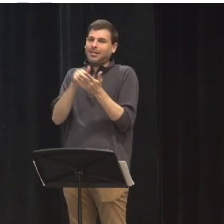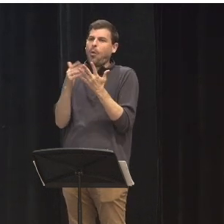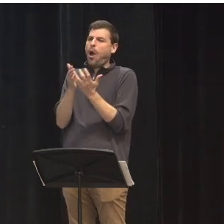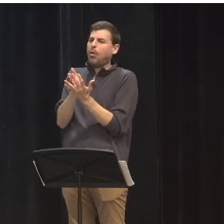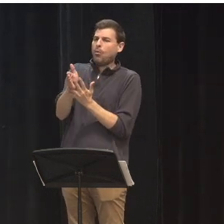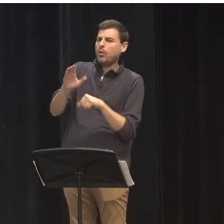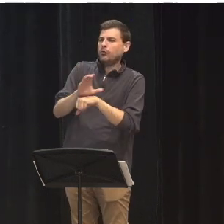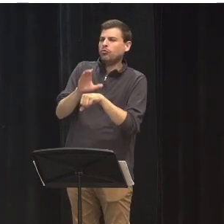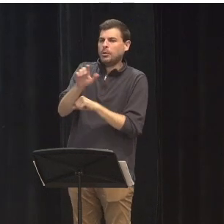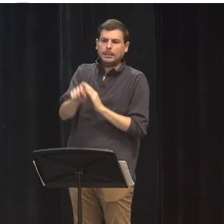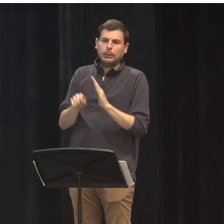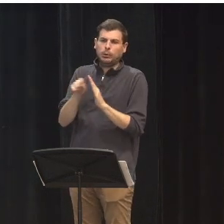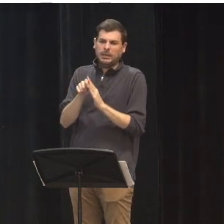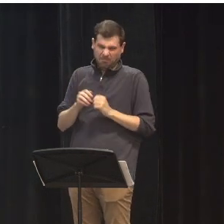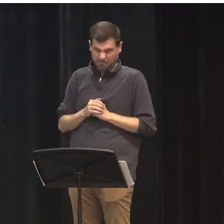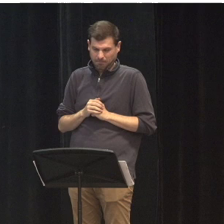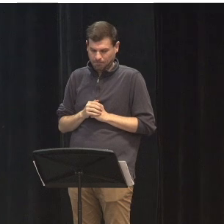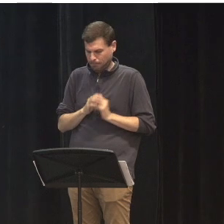construction. Next slide, please.